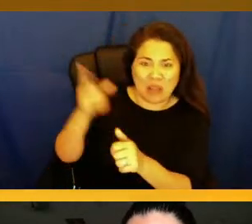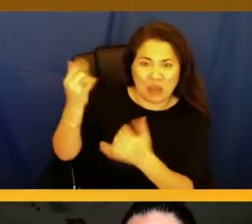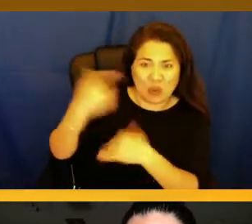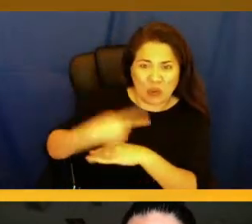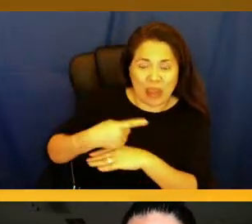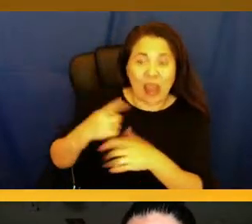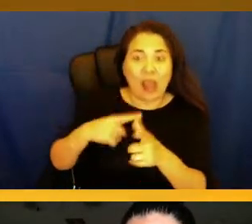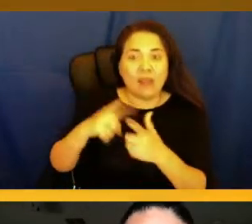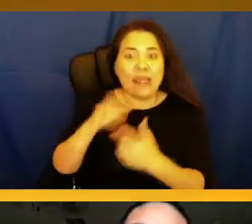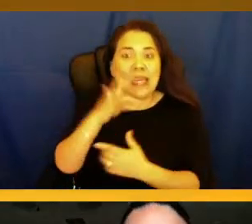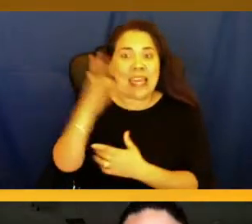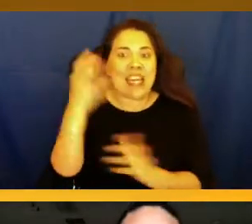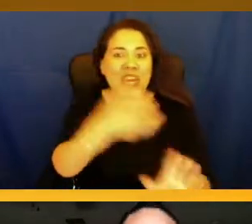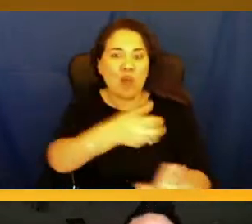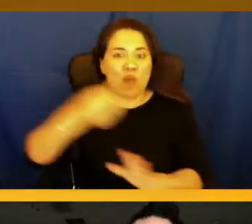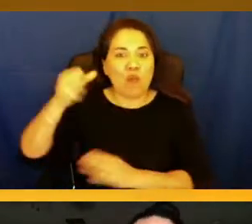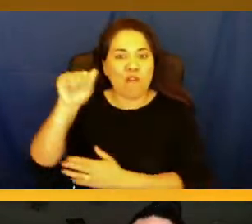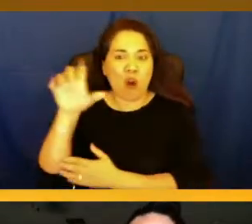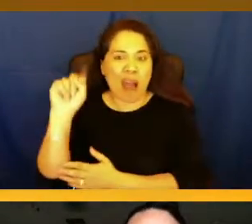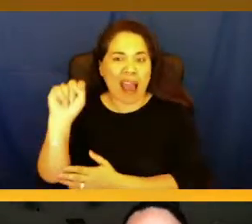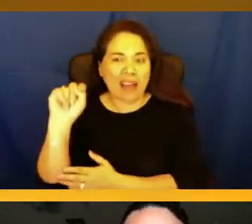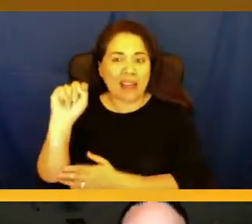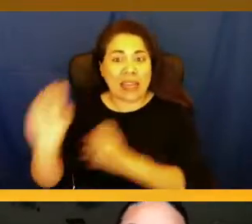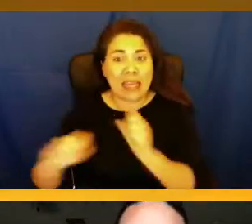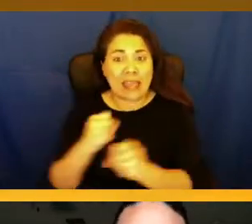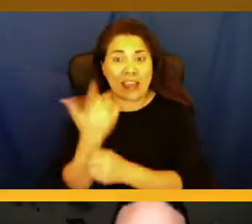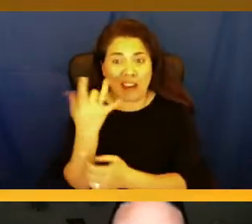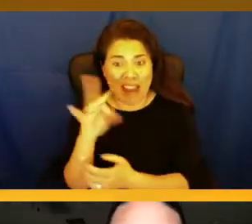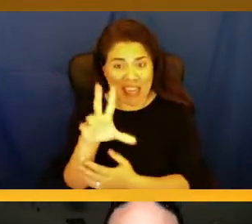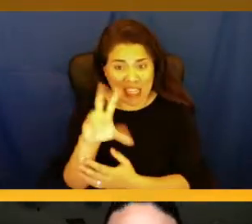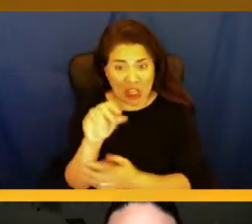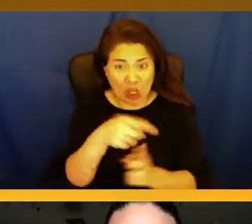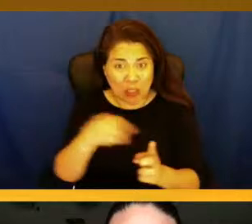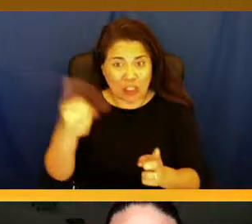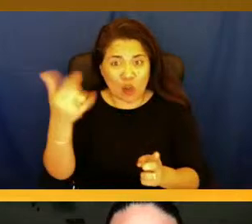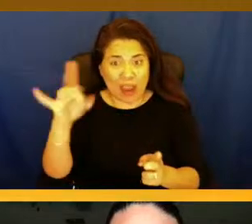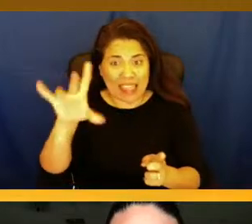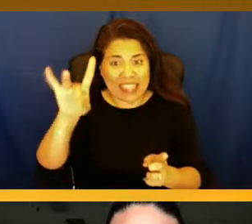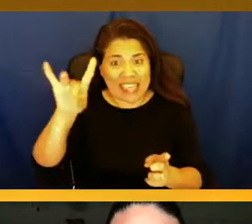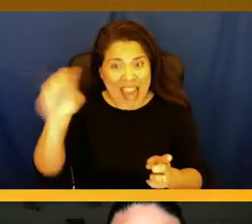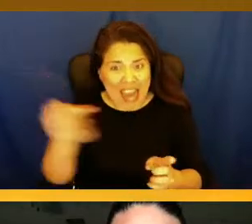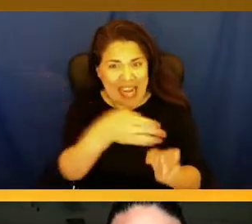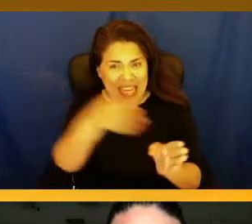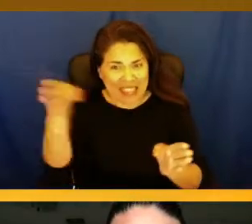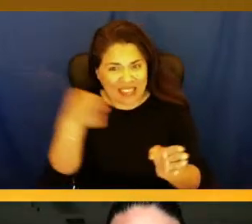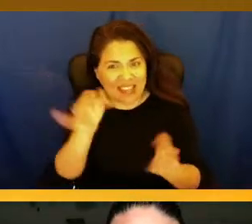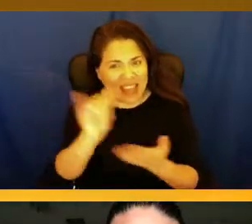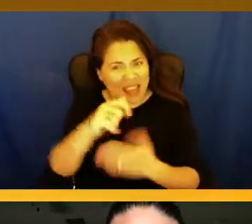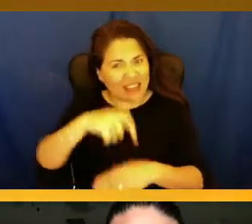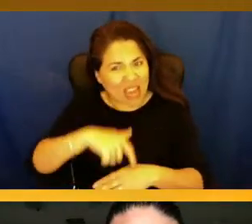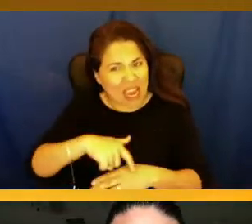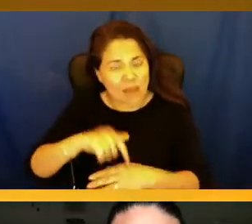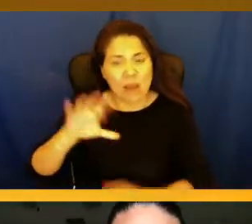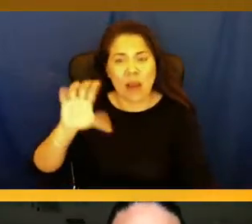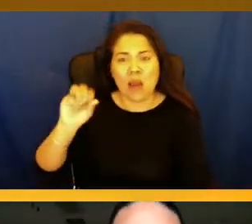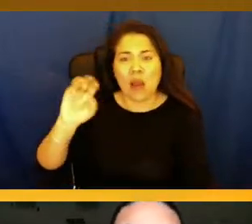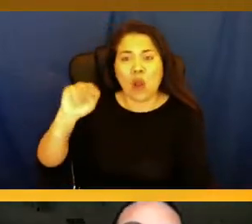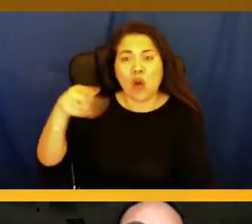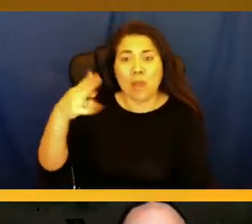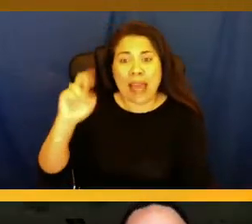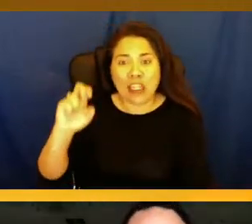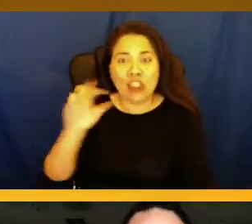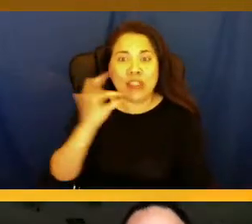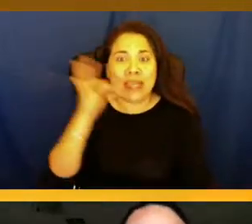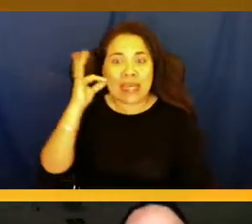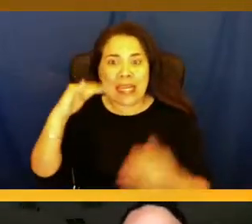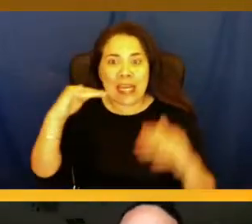Indian Removal Act, right? 1830s all the way to the 1880s. You know, the Comanche, the Indian Wars